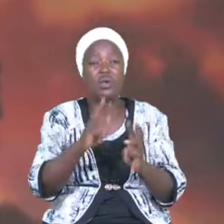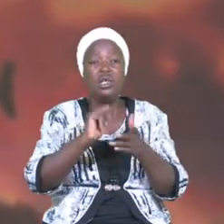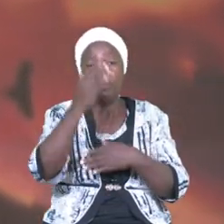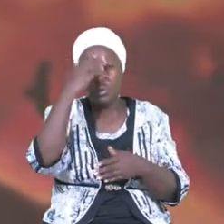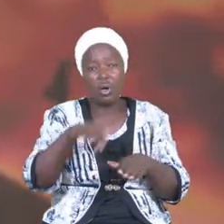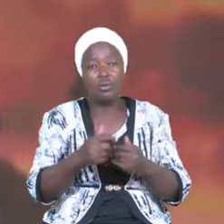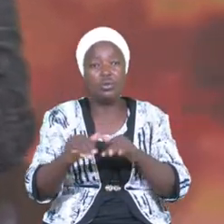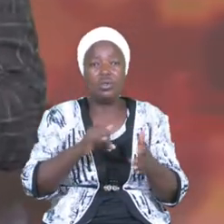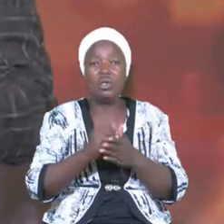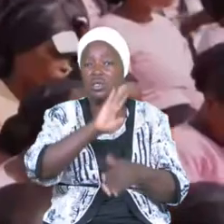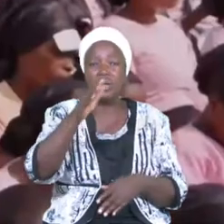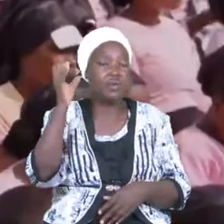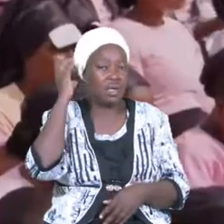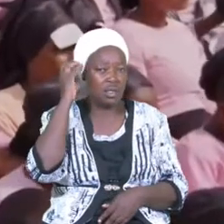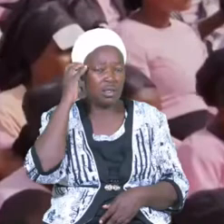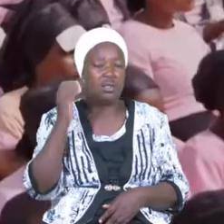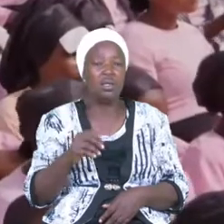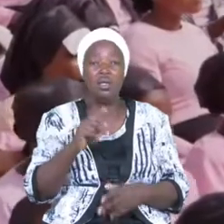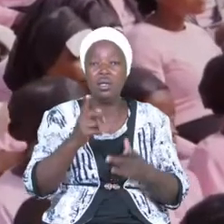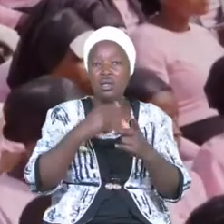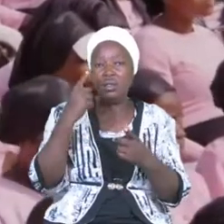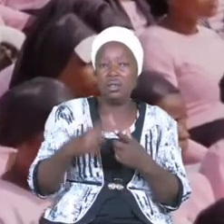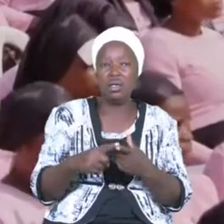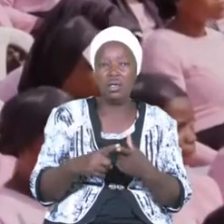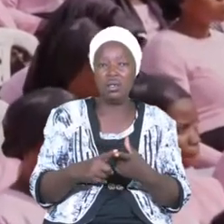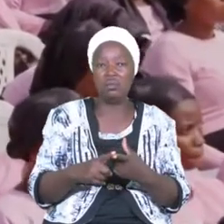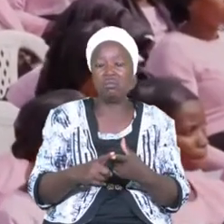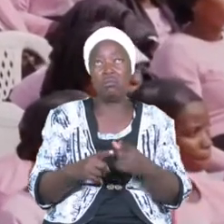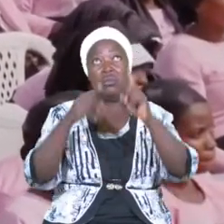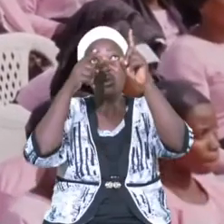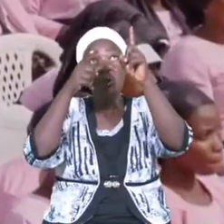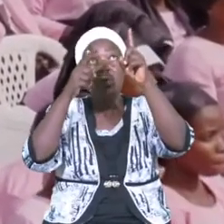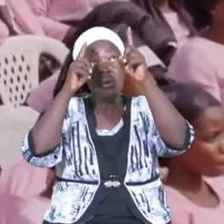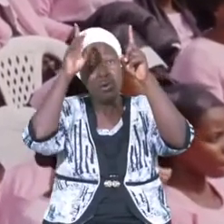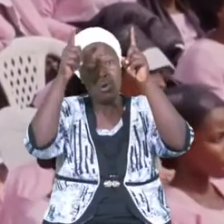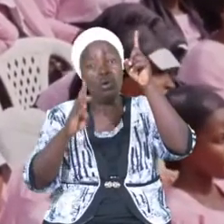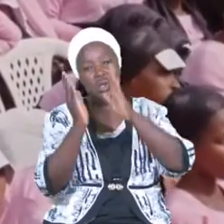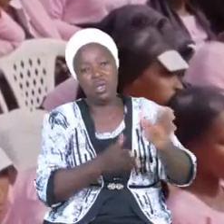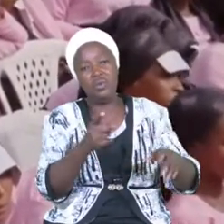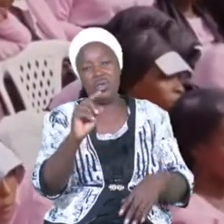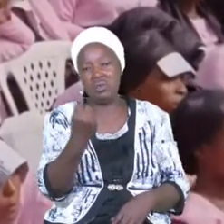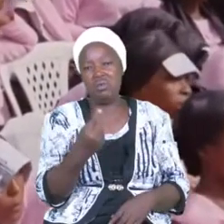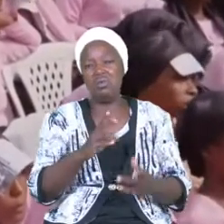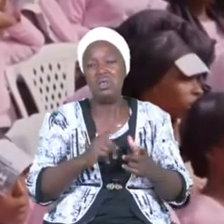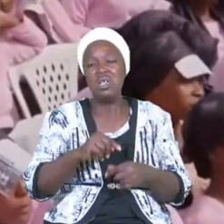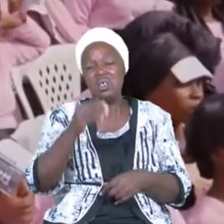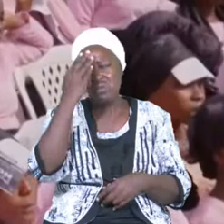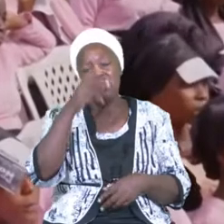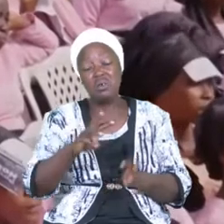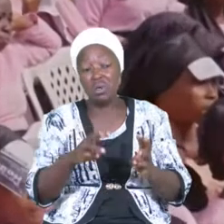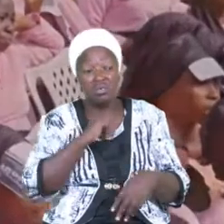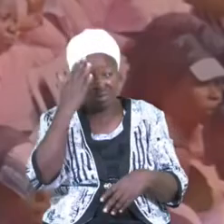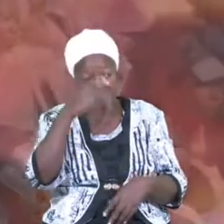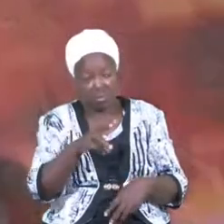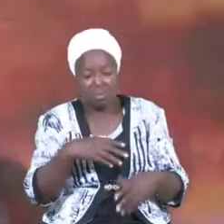listen, then he leaves you alone. He knows the way, let him try. He knows a shorter